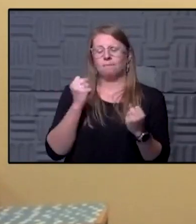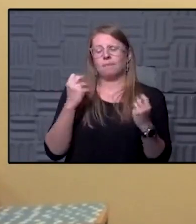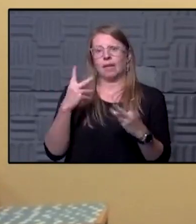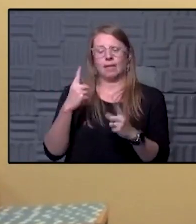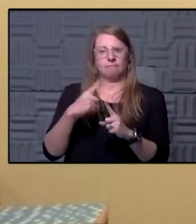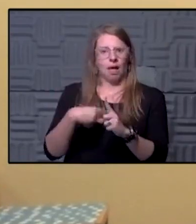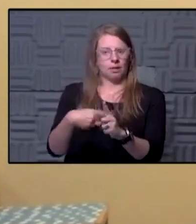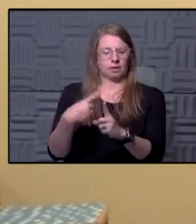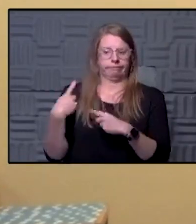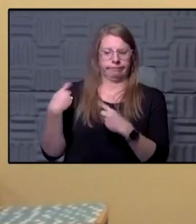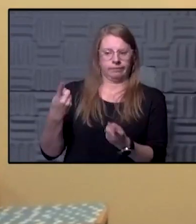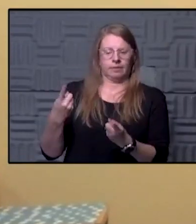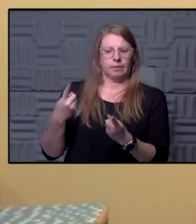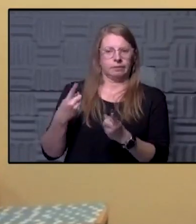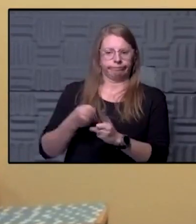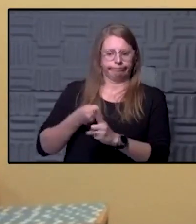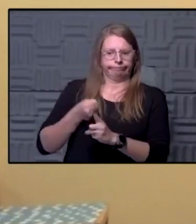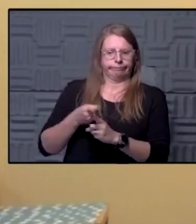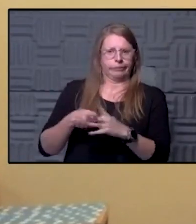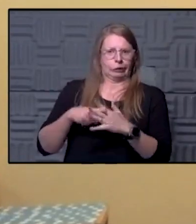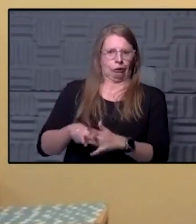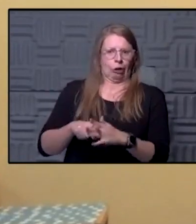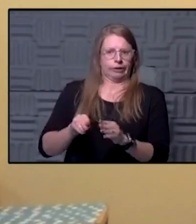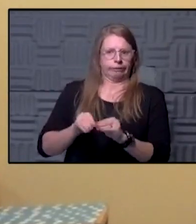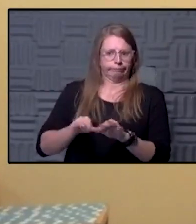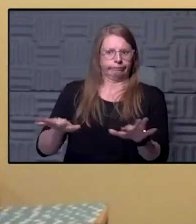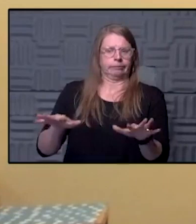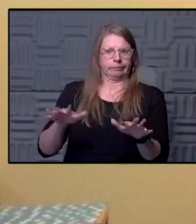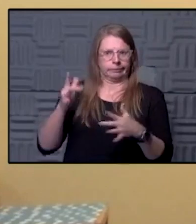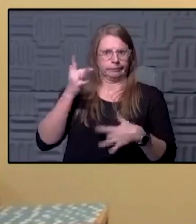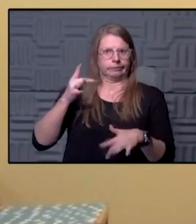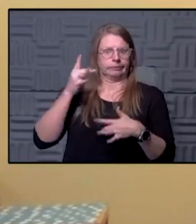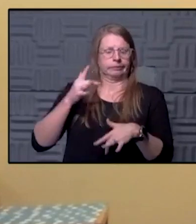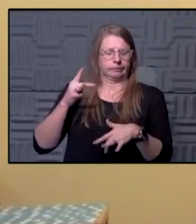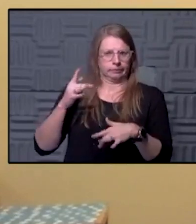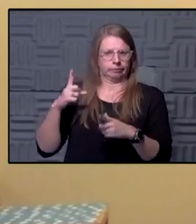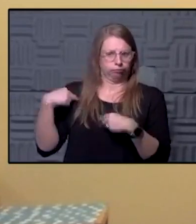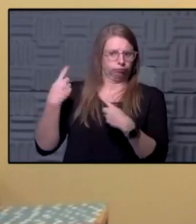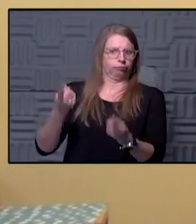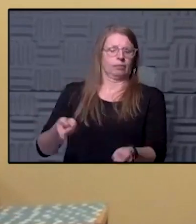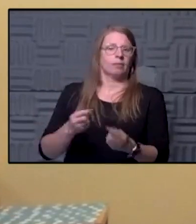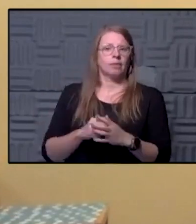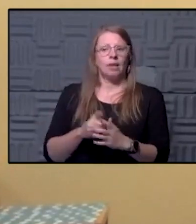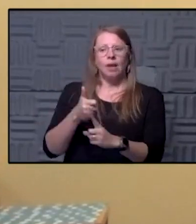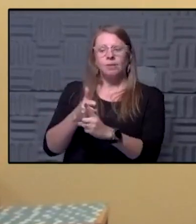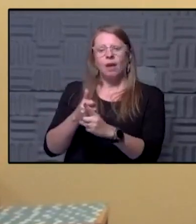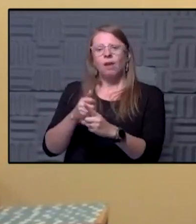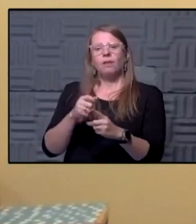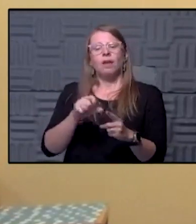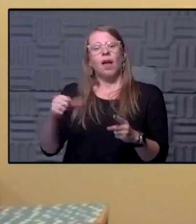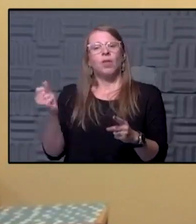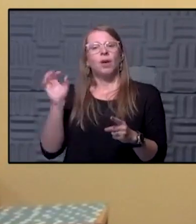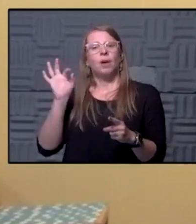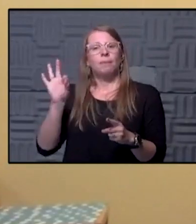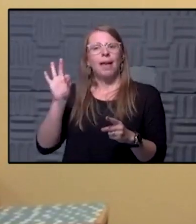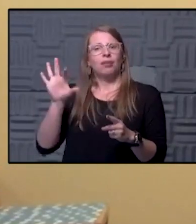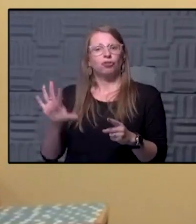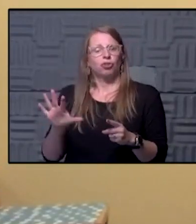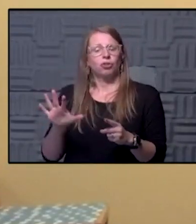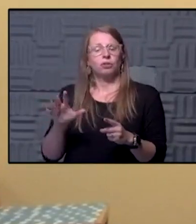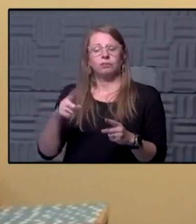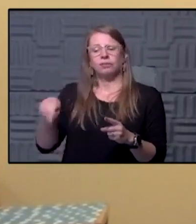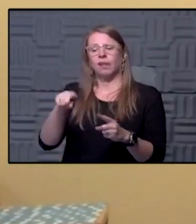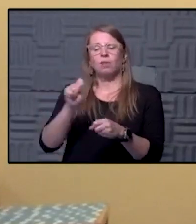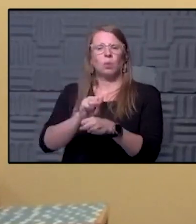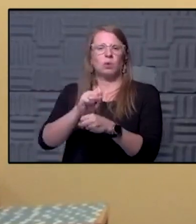really since this pandemic started. And, he and other pastors in Wyandotte County have worked really hard